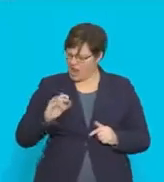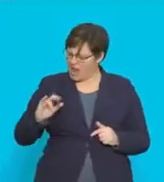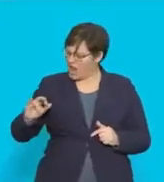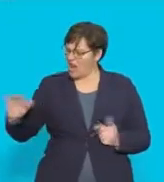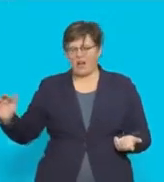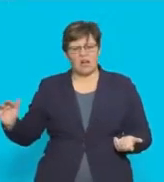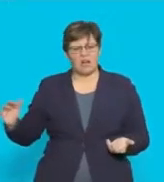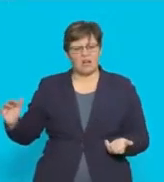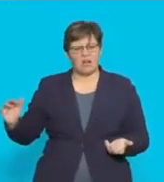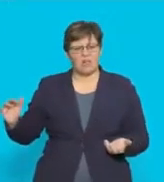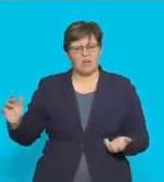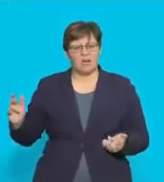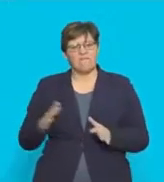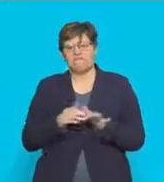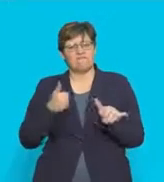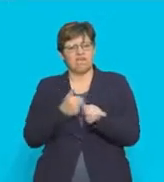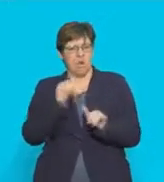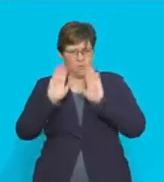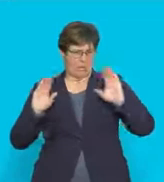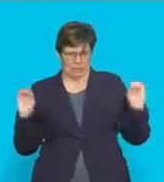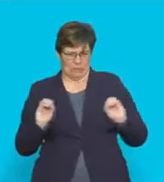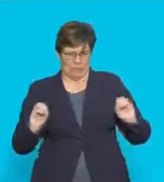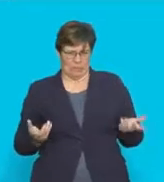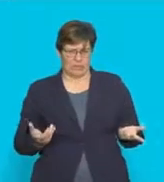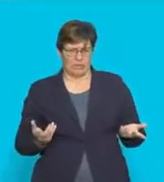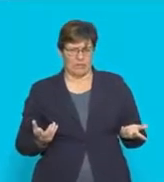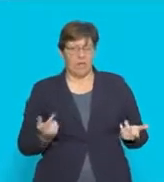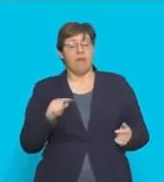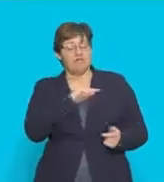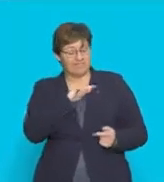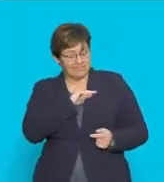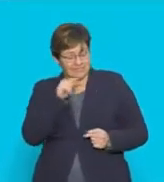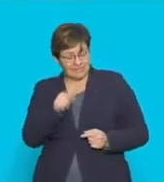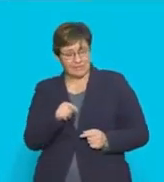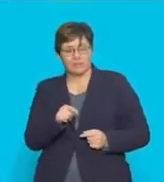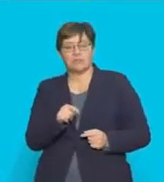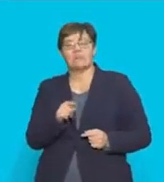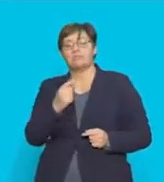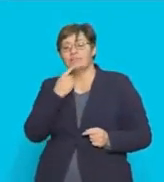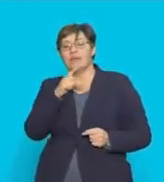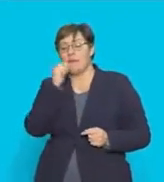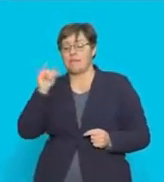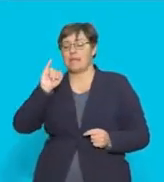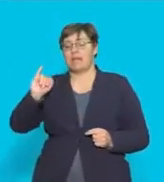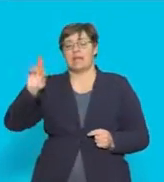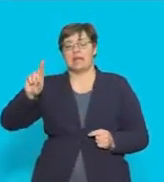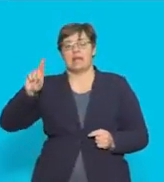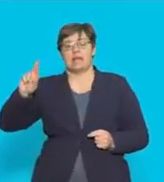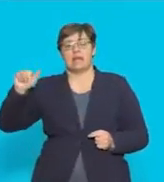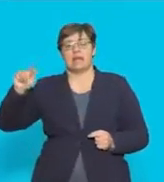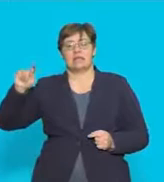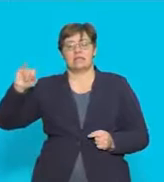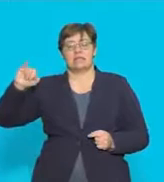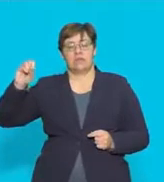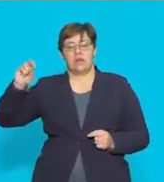and those decimals are not following any pattern. So as a result, we then have what we call irrational